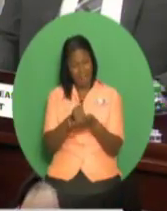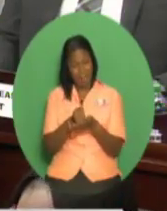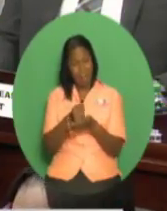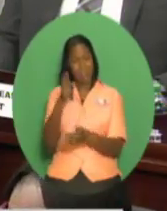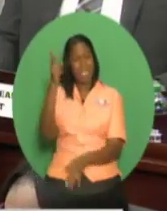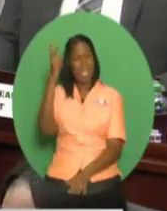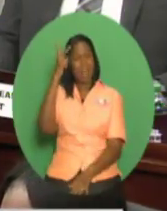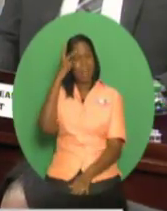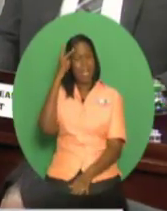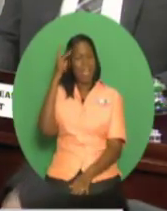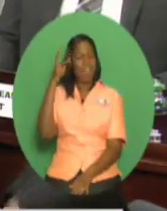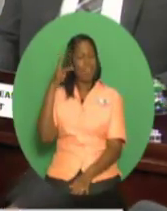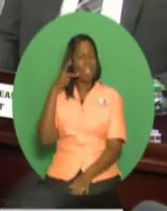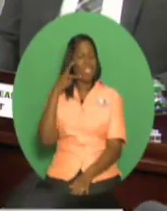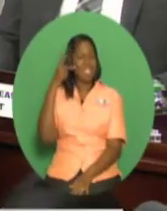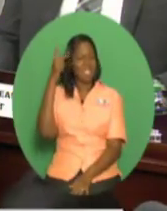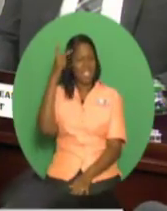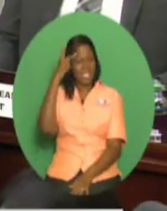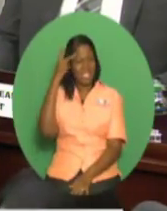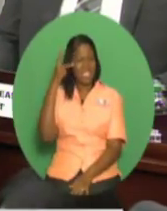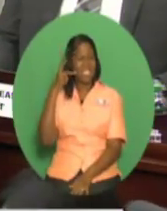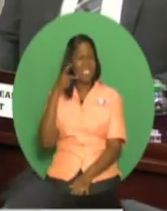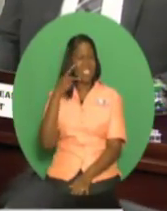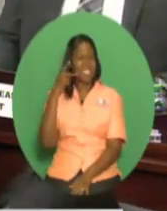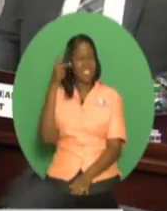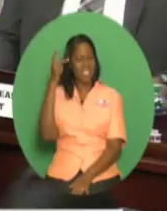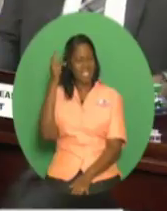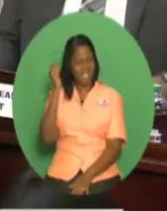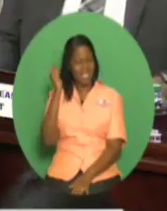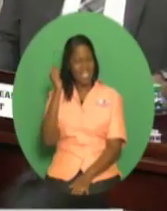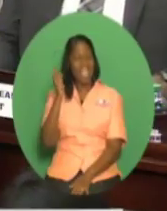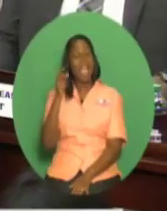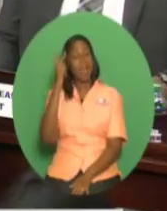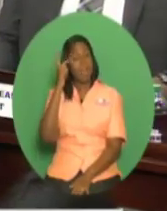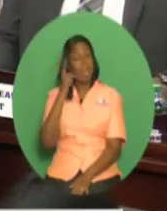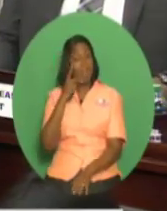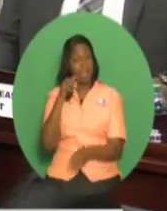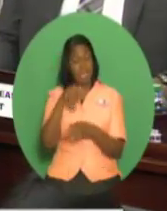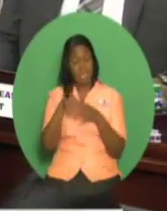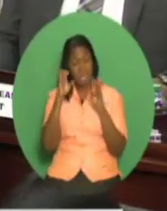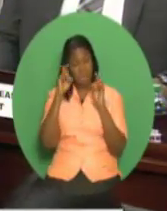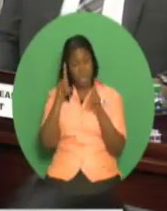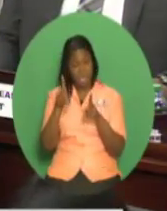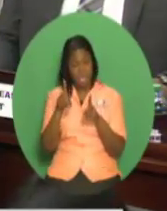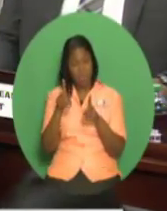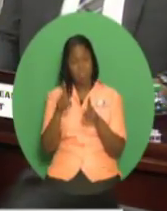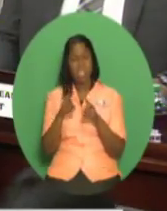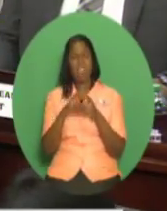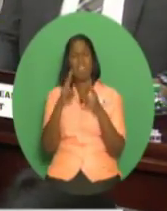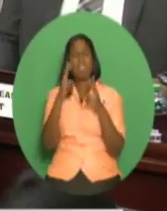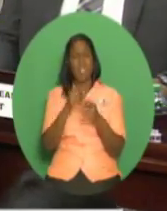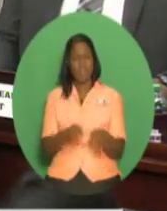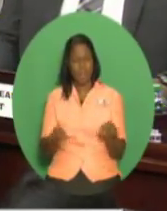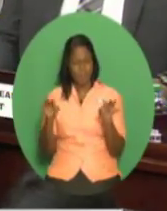education has been one of the important areas of this Laventil MOVA